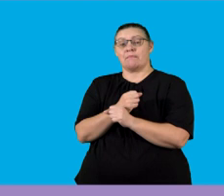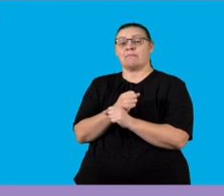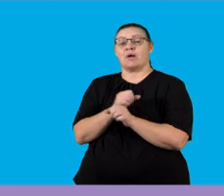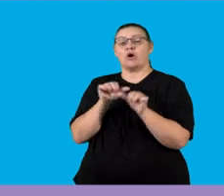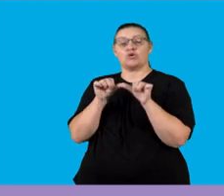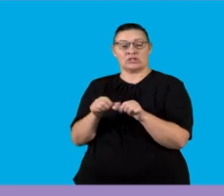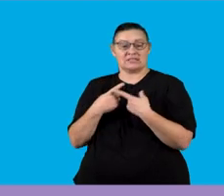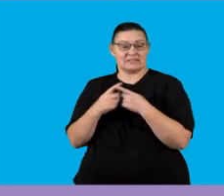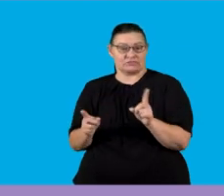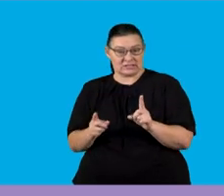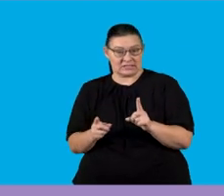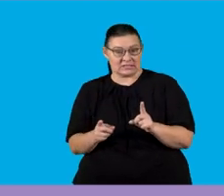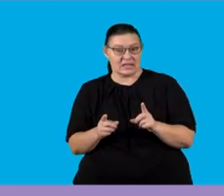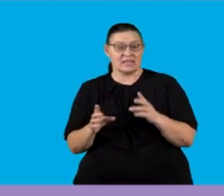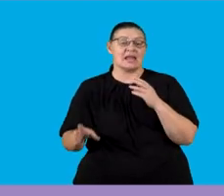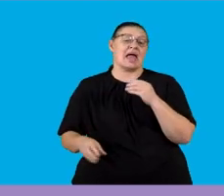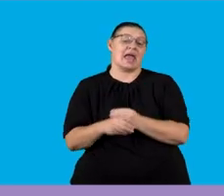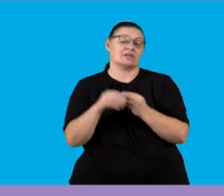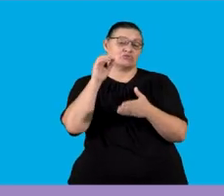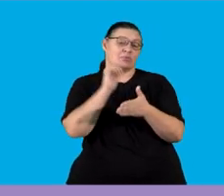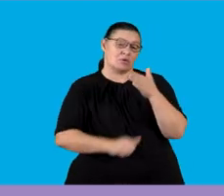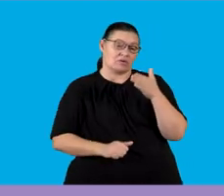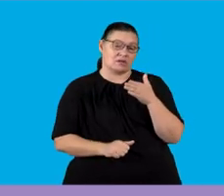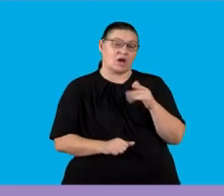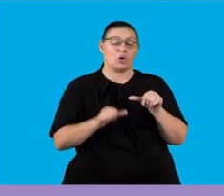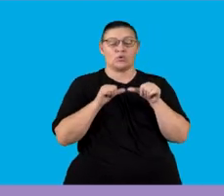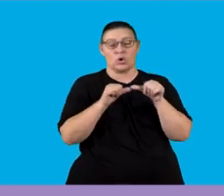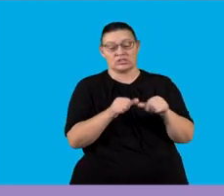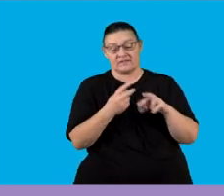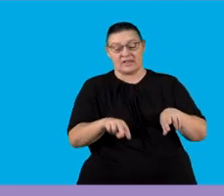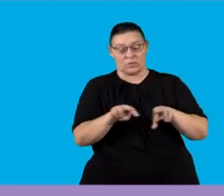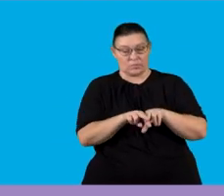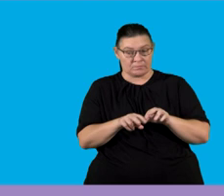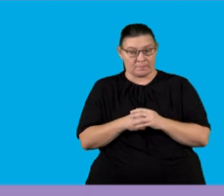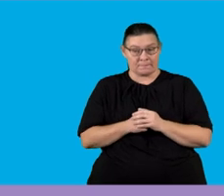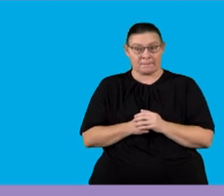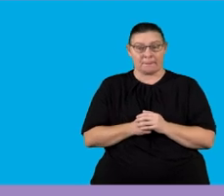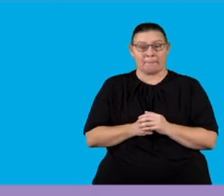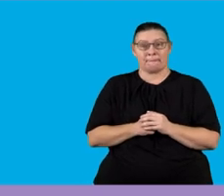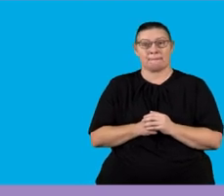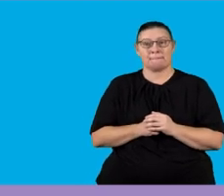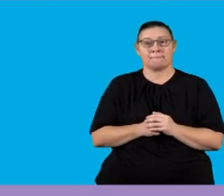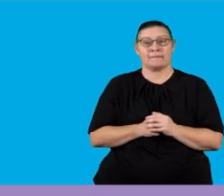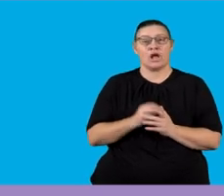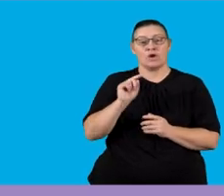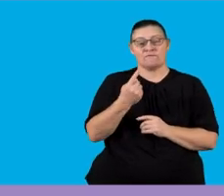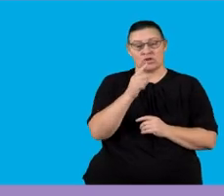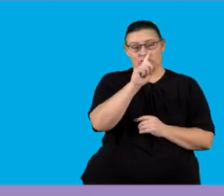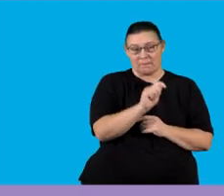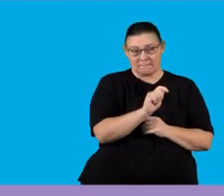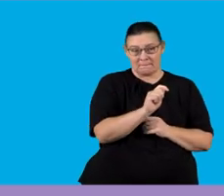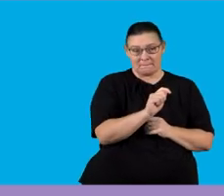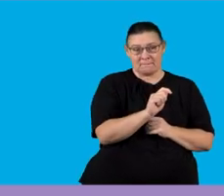term and our third term maybe to calculate or to find this constant difference. So we are going to say 6 multiplied